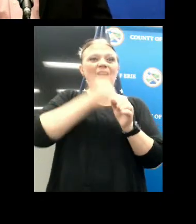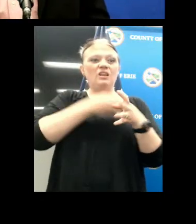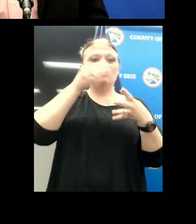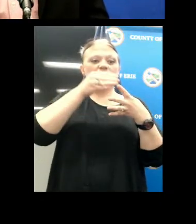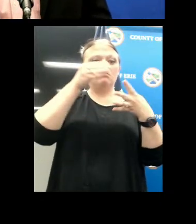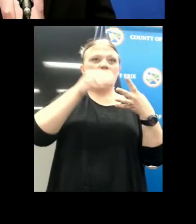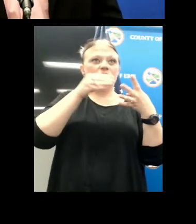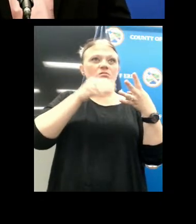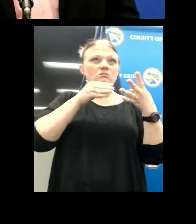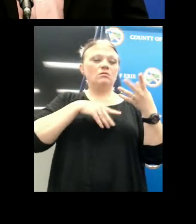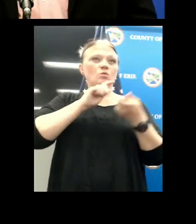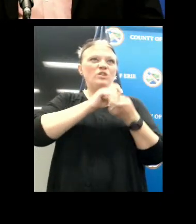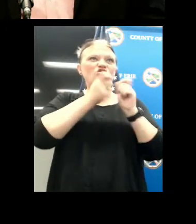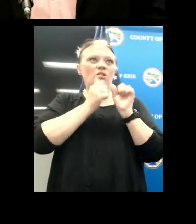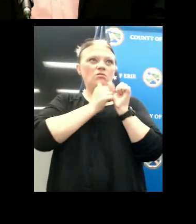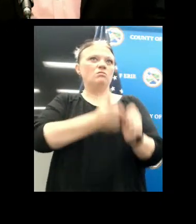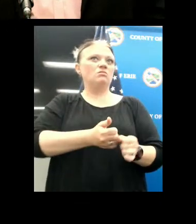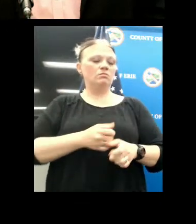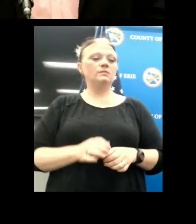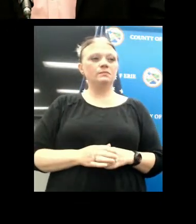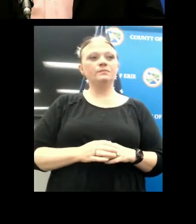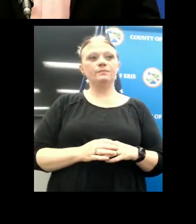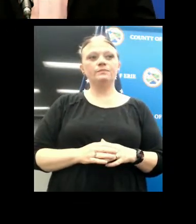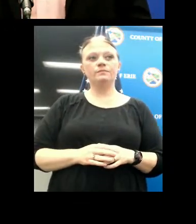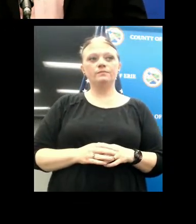making some changes accordingly.